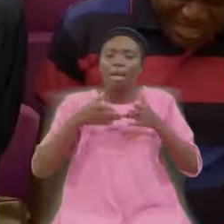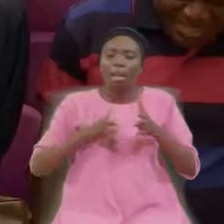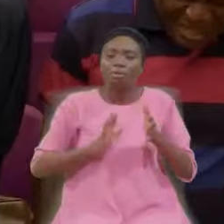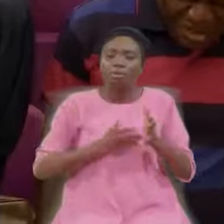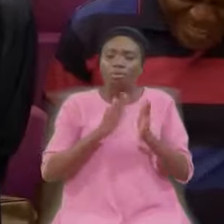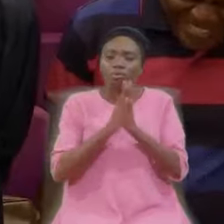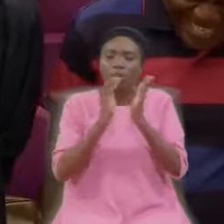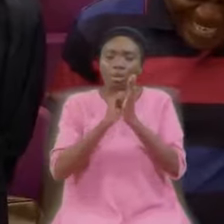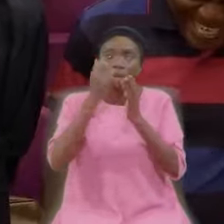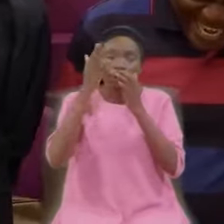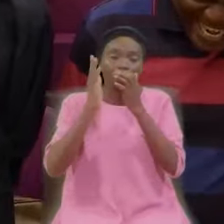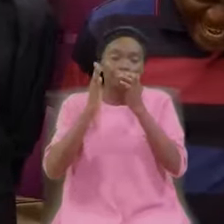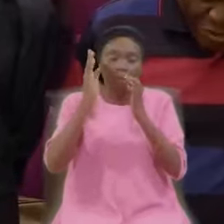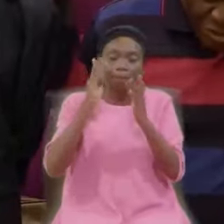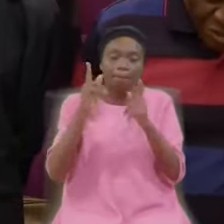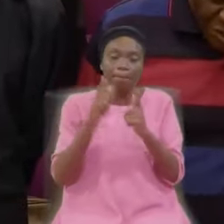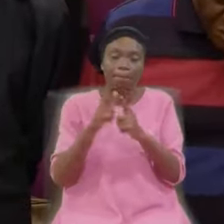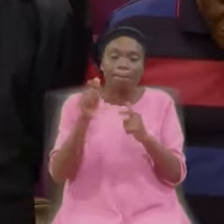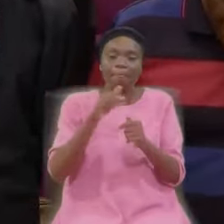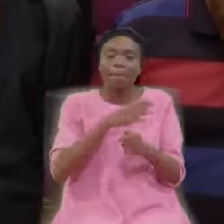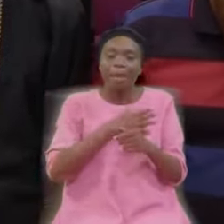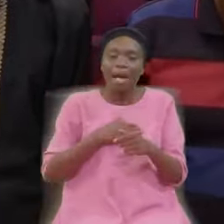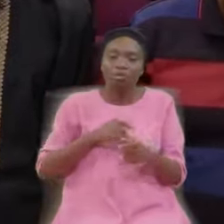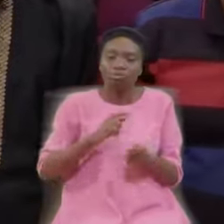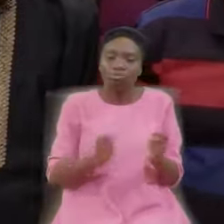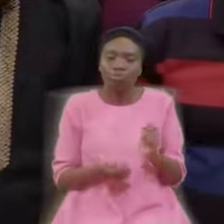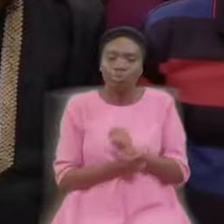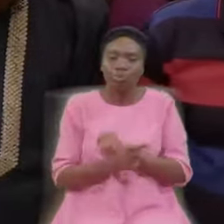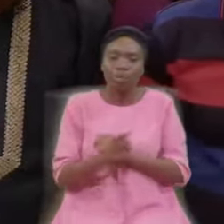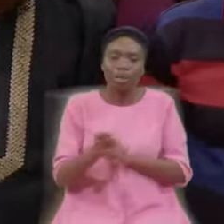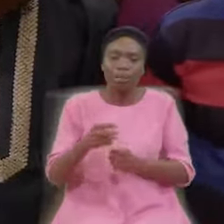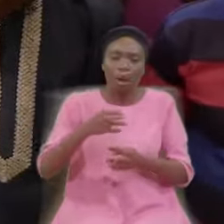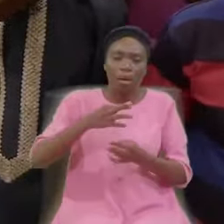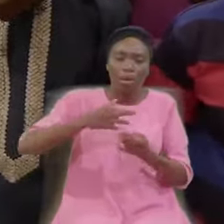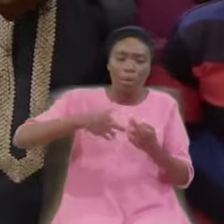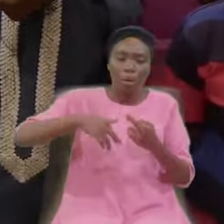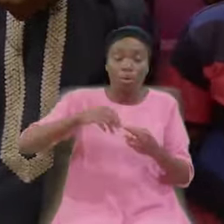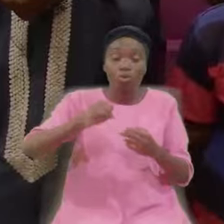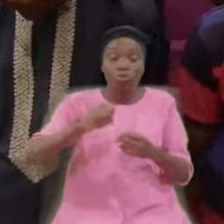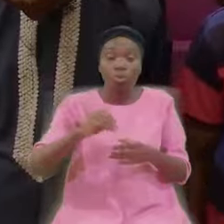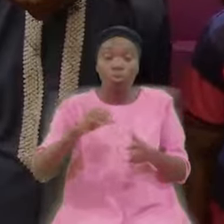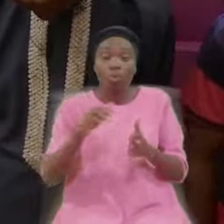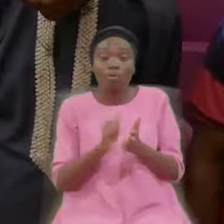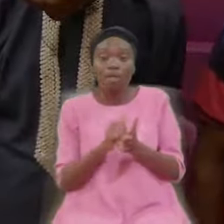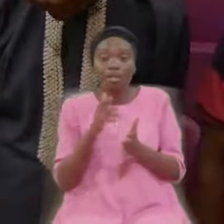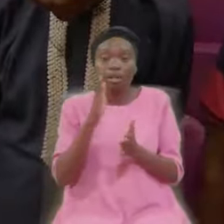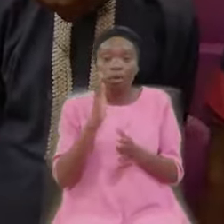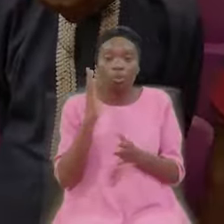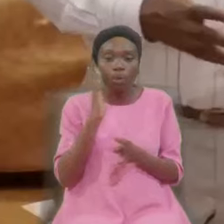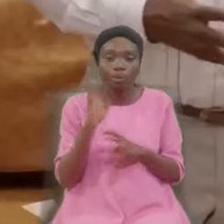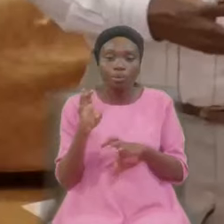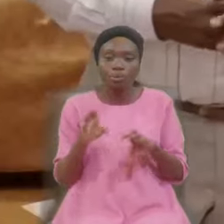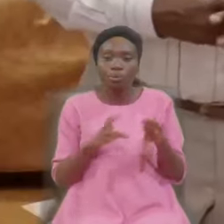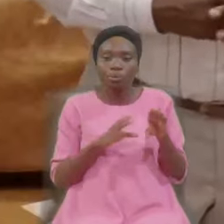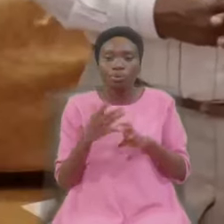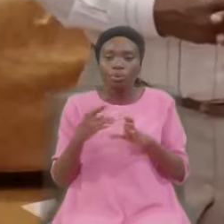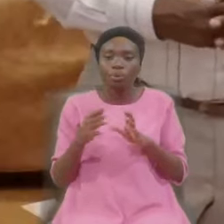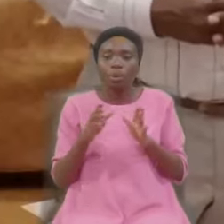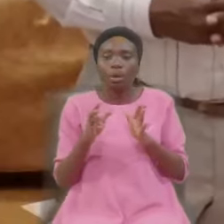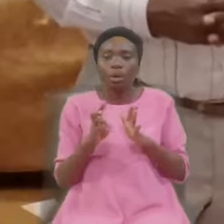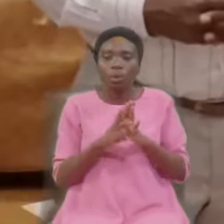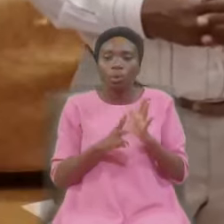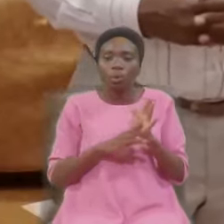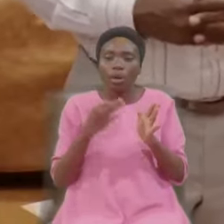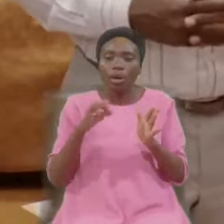will meet them and turn them around so that they will do the will of